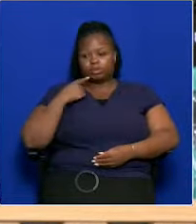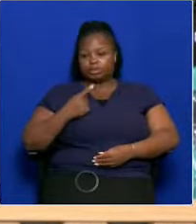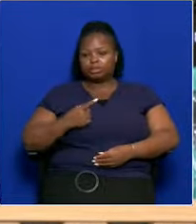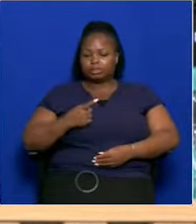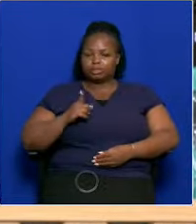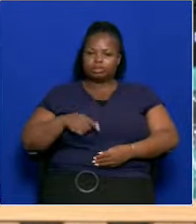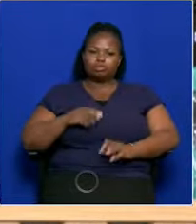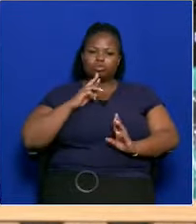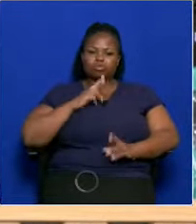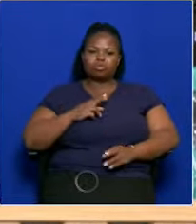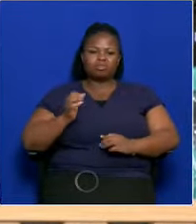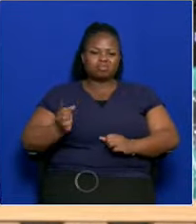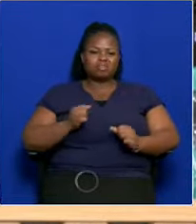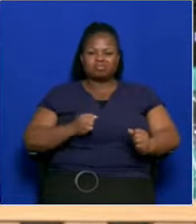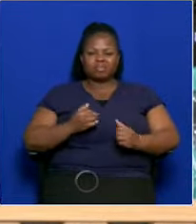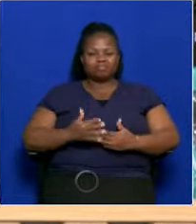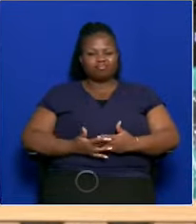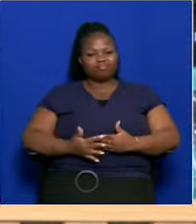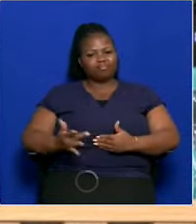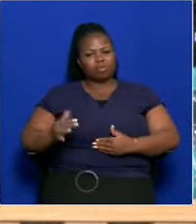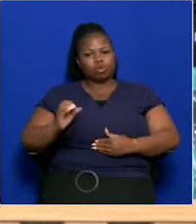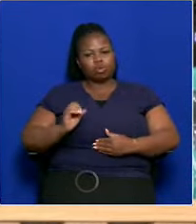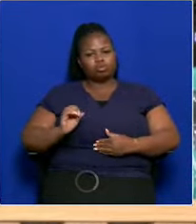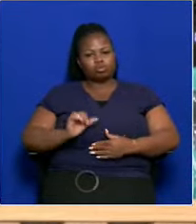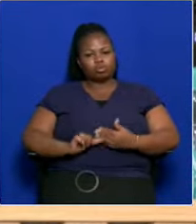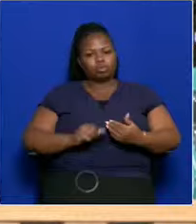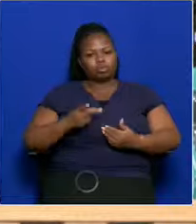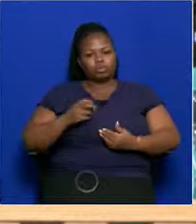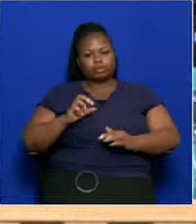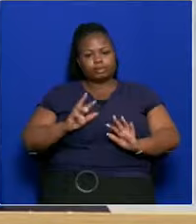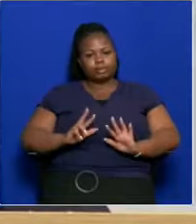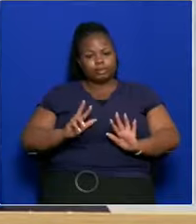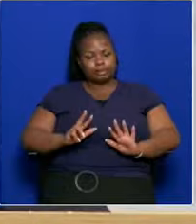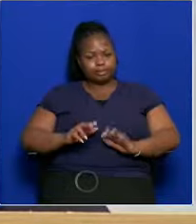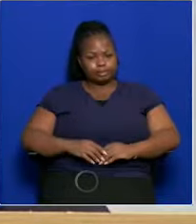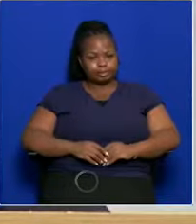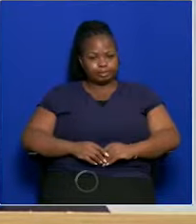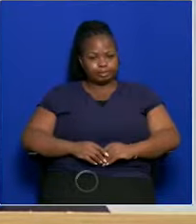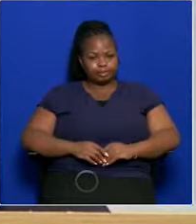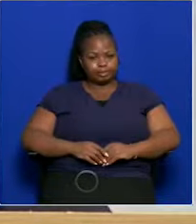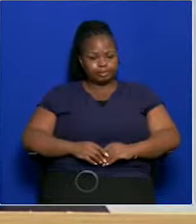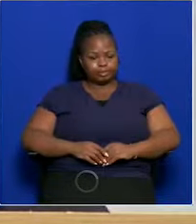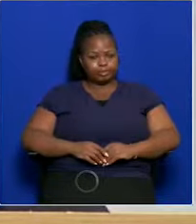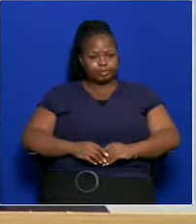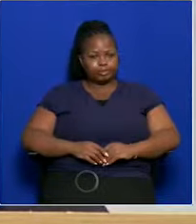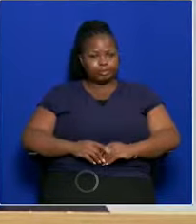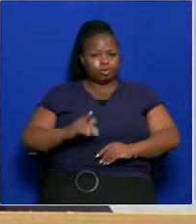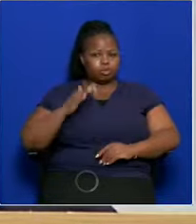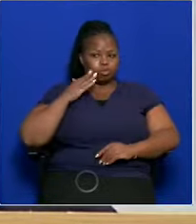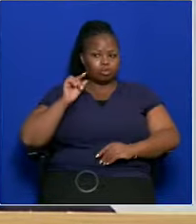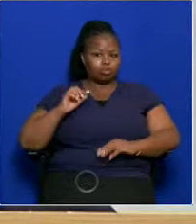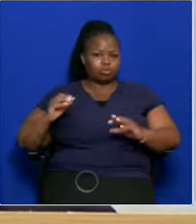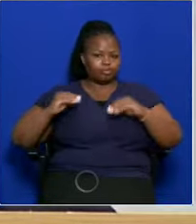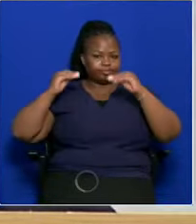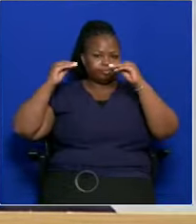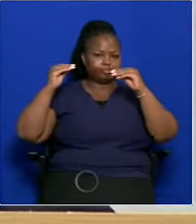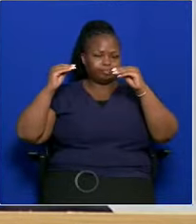in place until October 2019, Yes. when you were promoted to rank of brigadier in